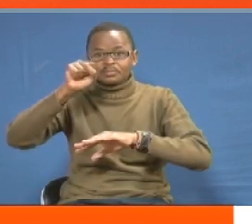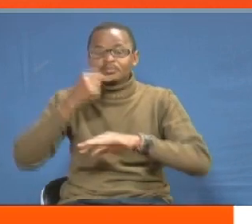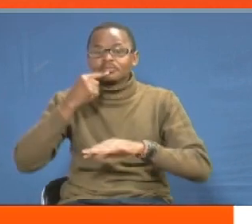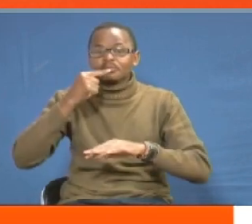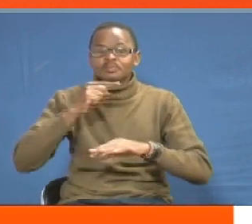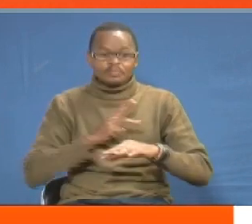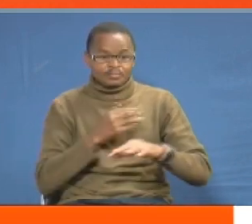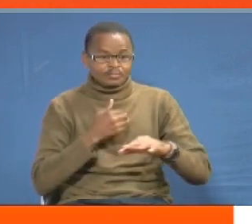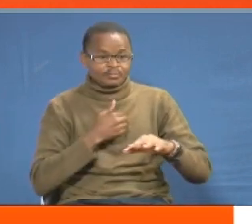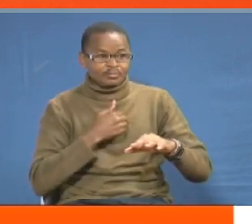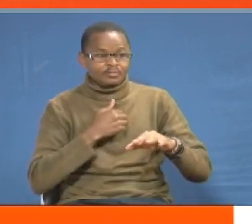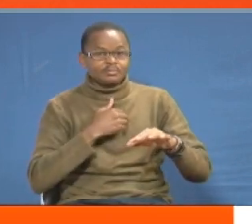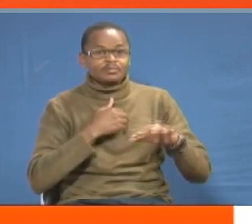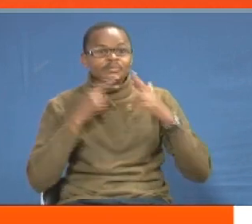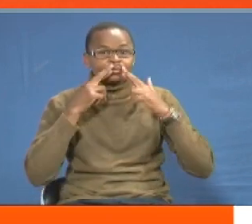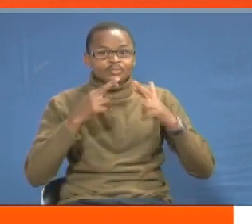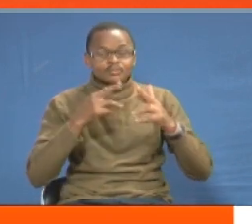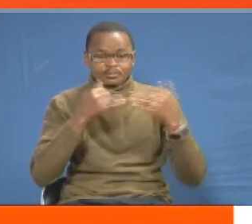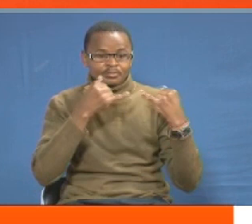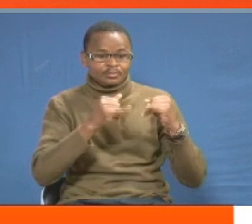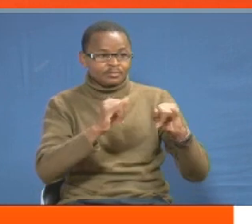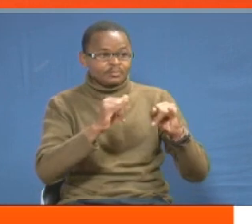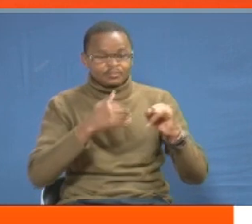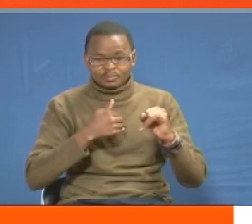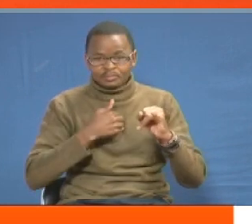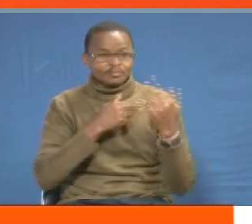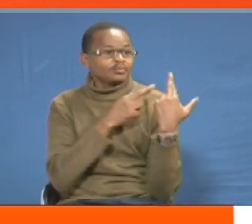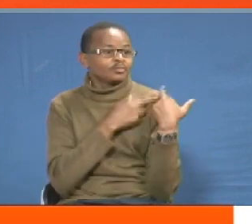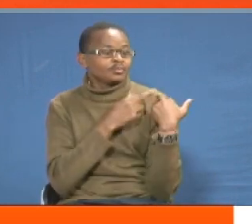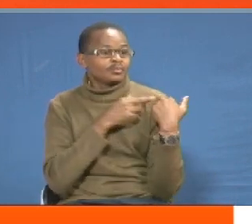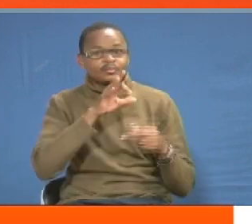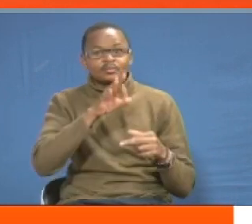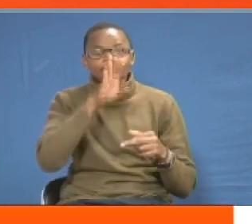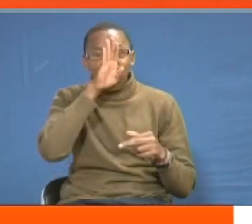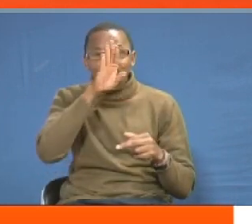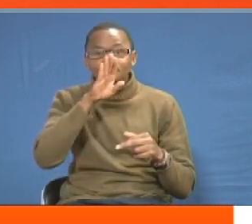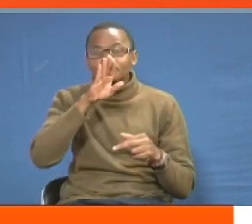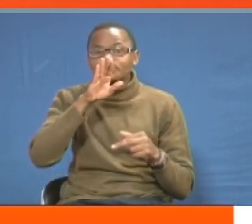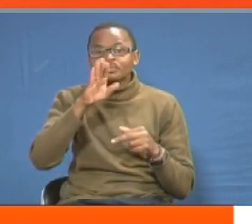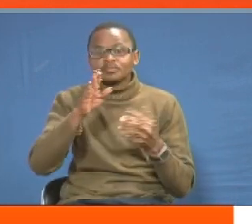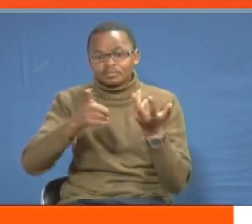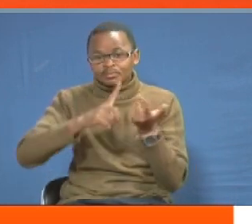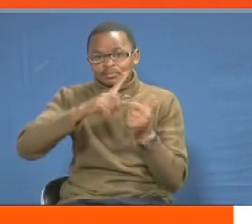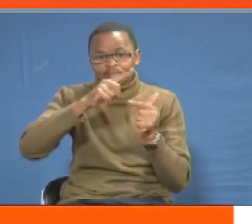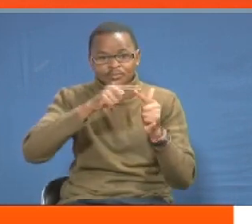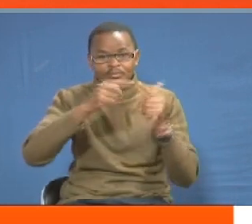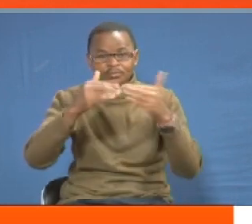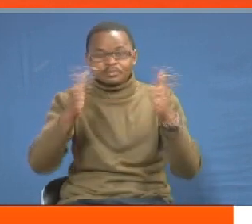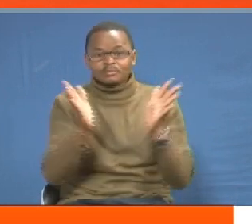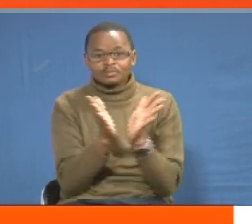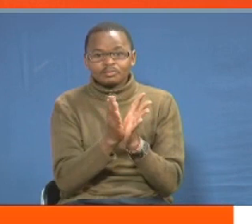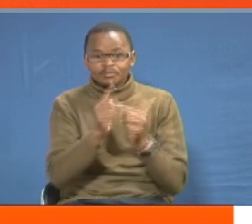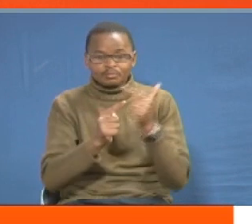and saying, you have a role to play. You have a role of being accountable to the